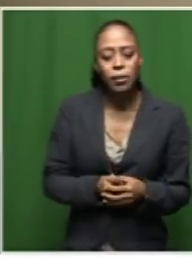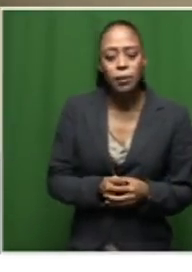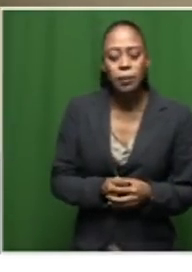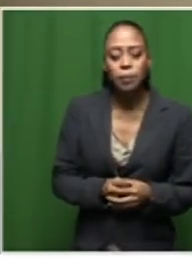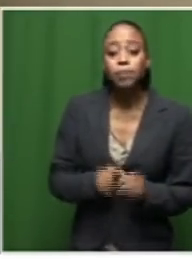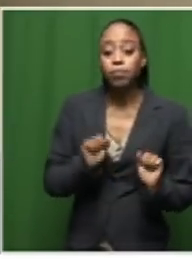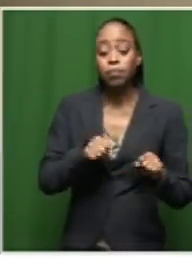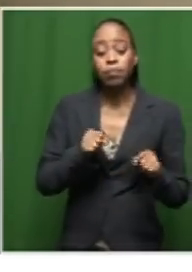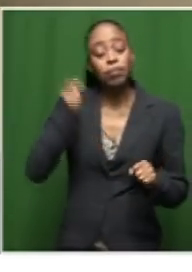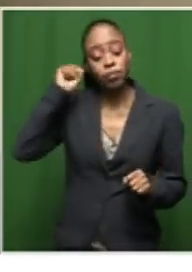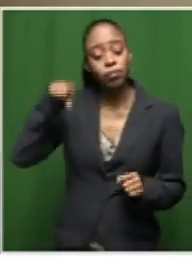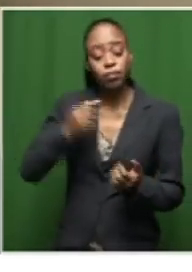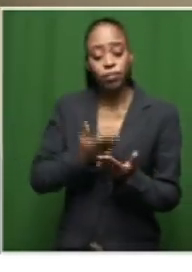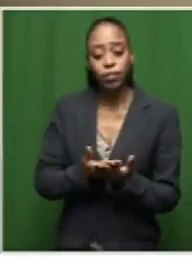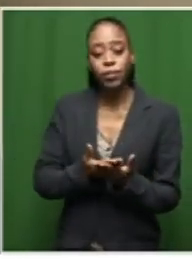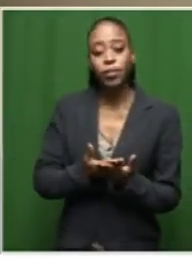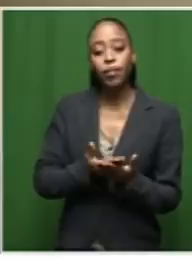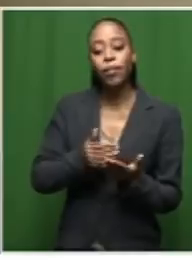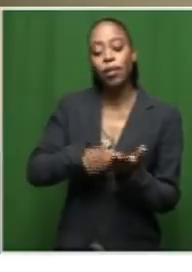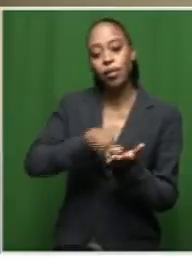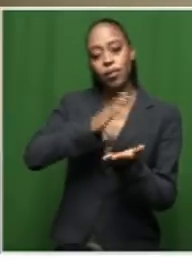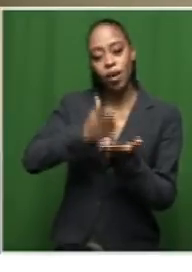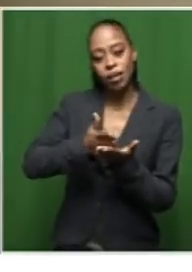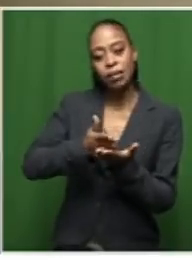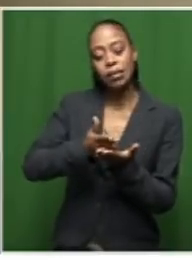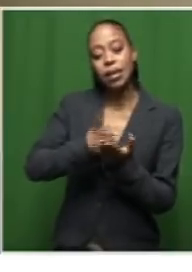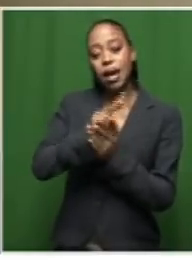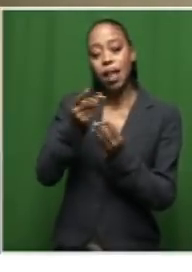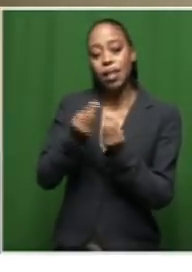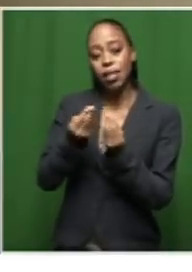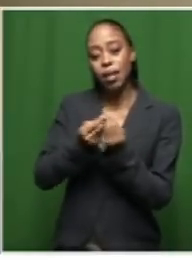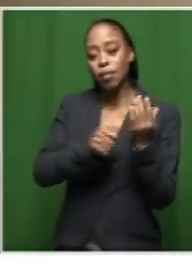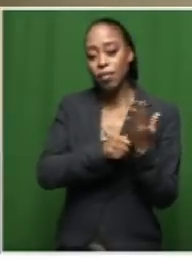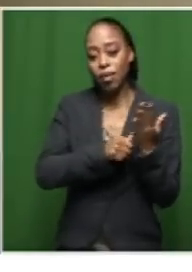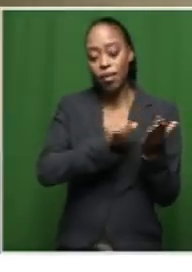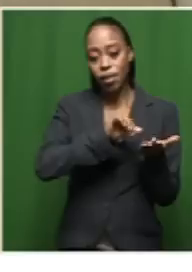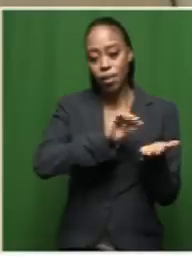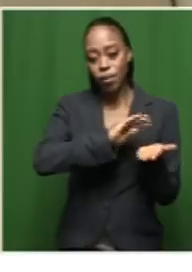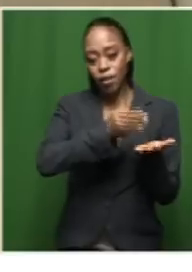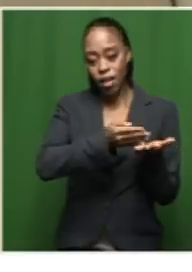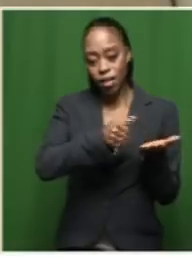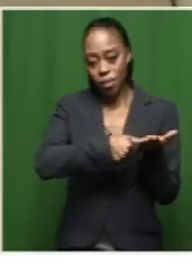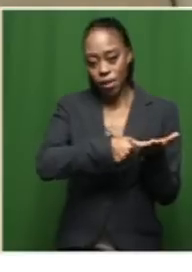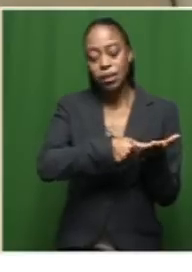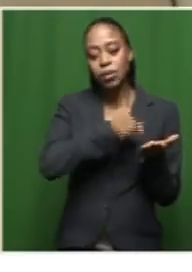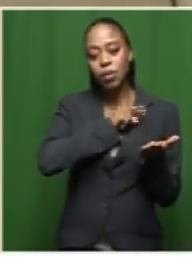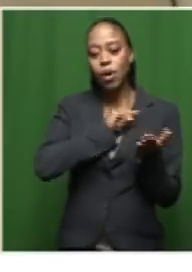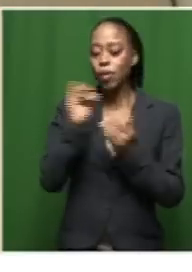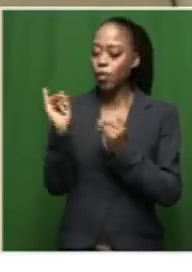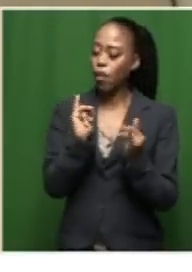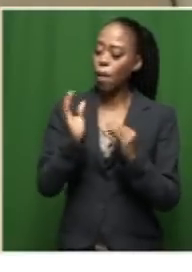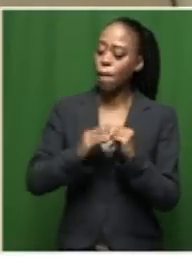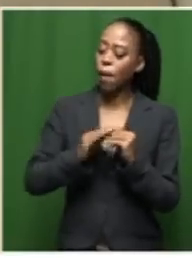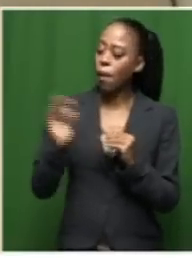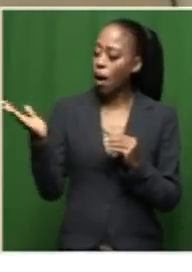Yes. Pension funds will, I think one of the things that confuses people is because you'd be invited while you are a member